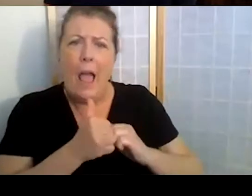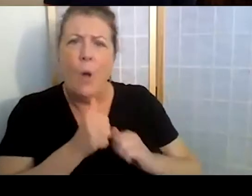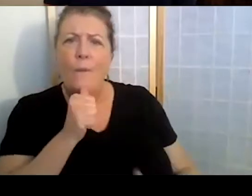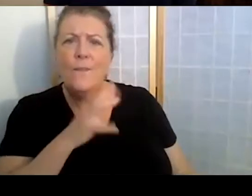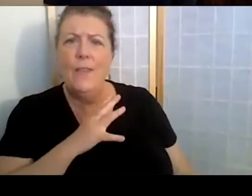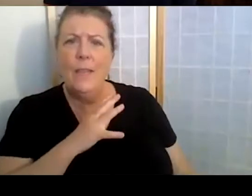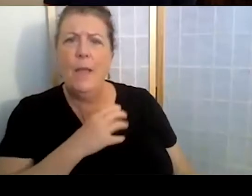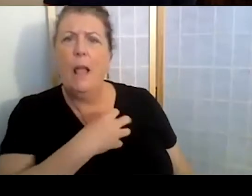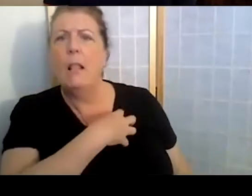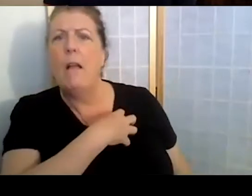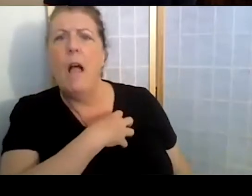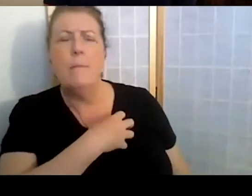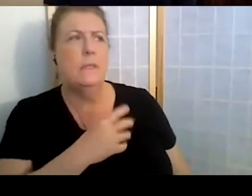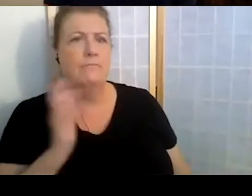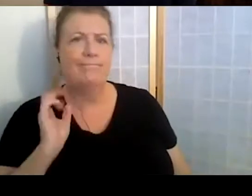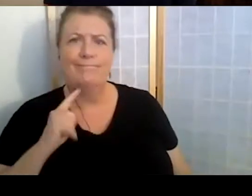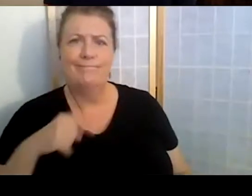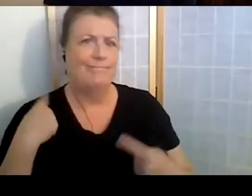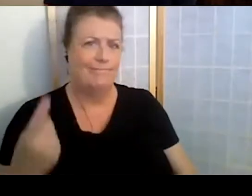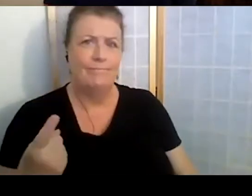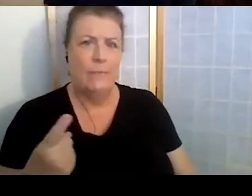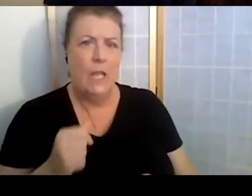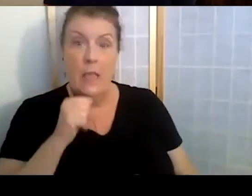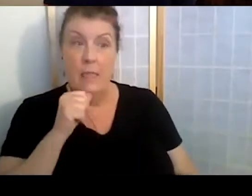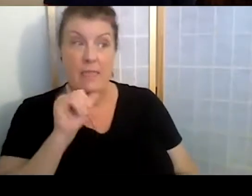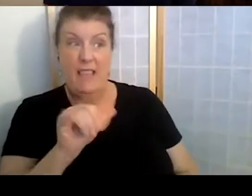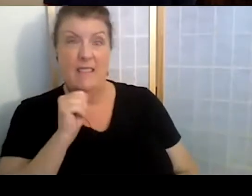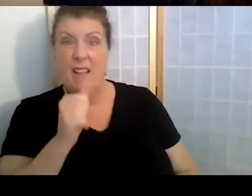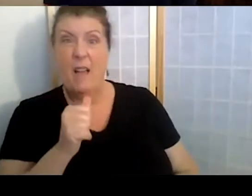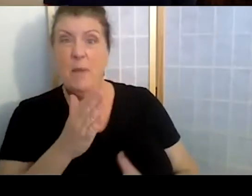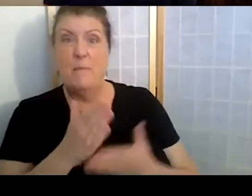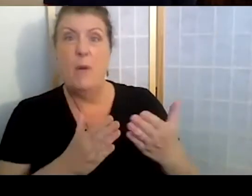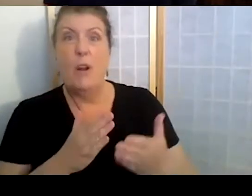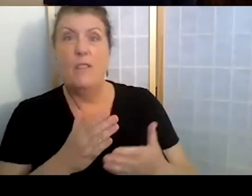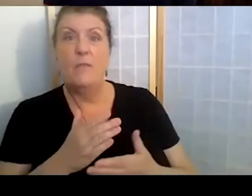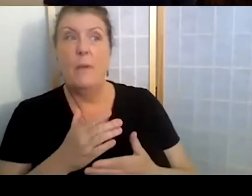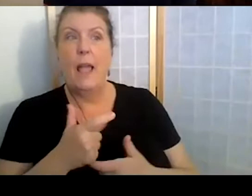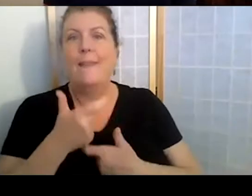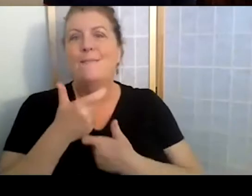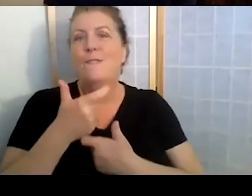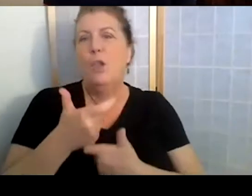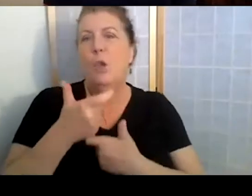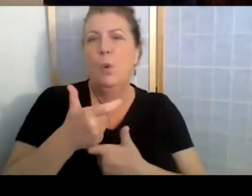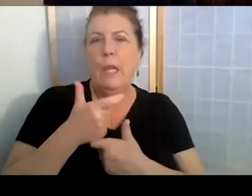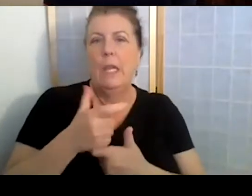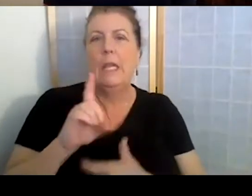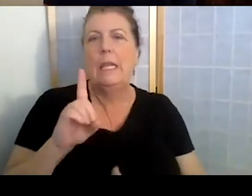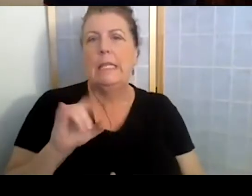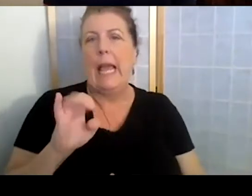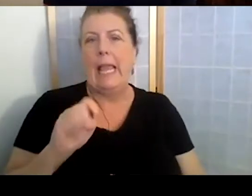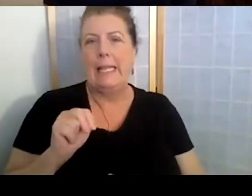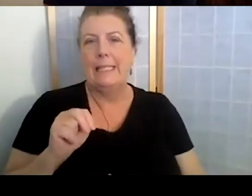been— it's not something that's been a big part of my viewing diet, the female cop genre.